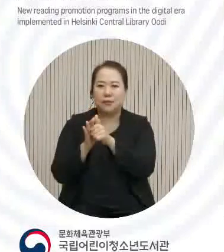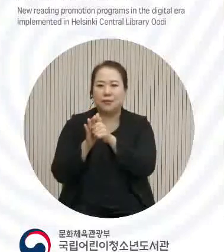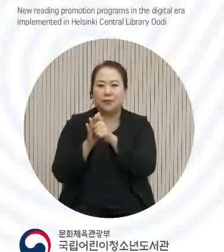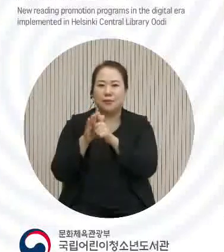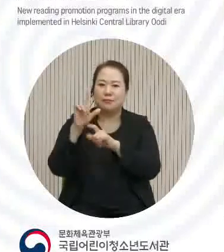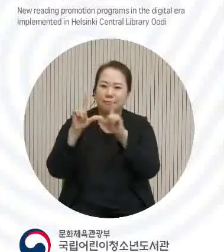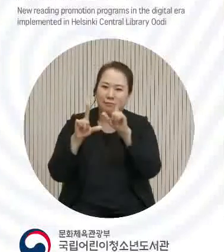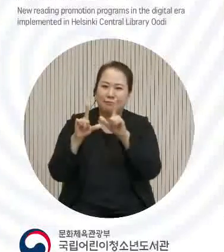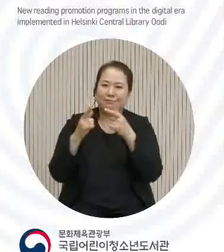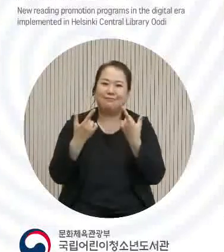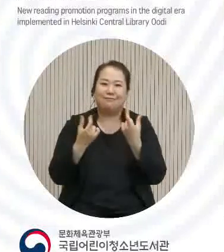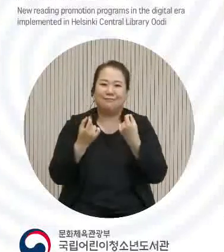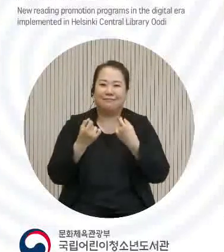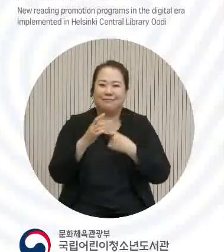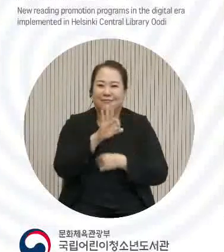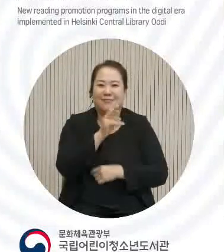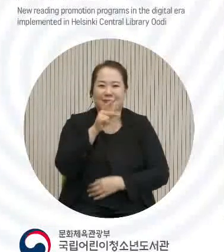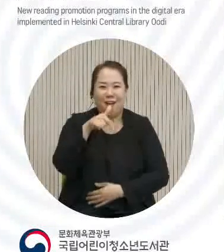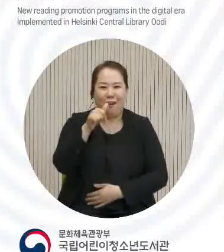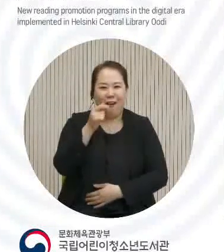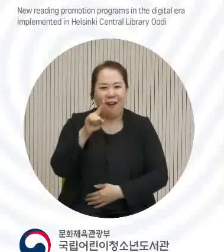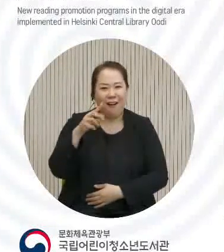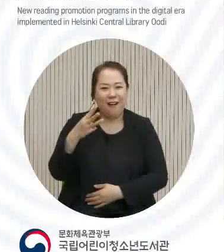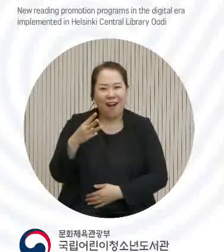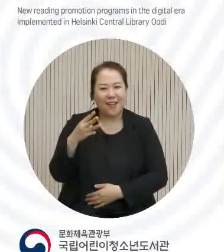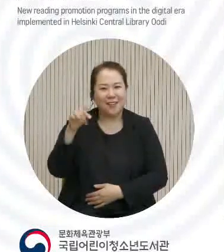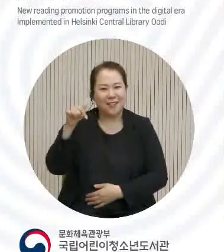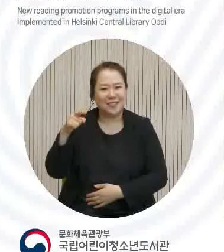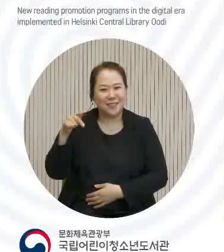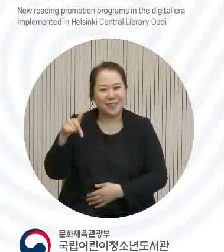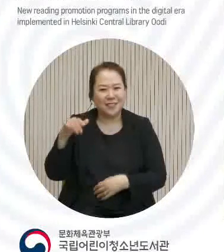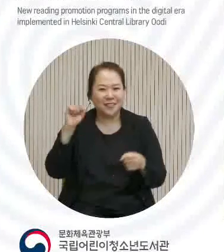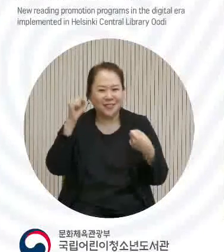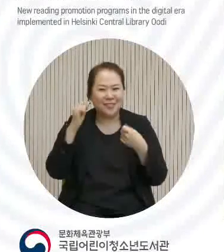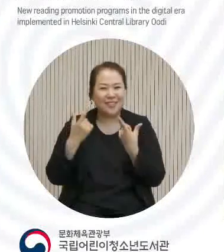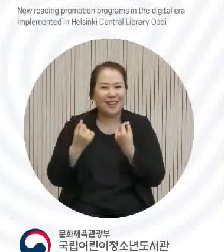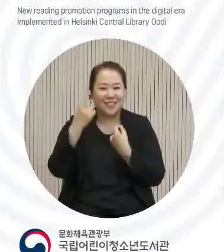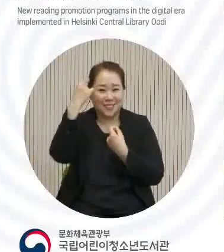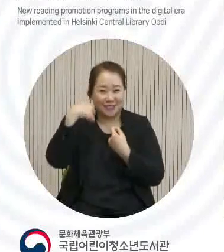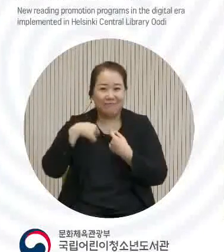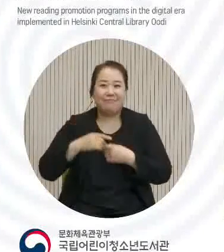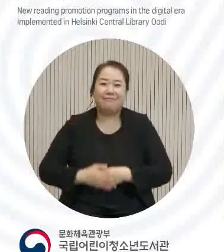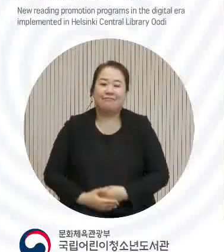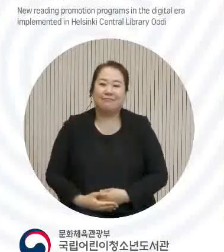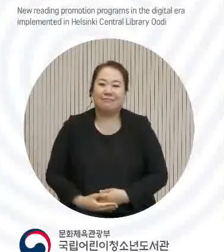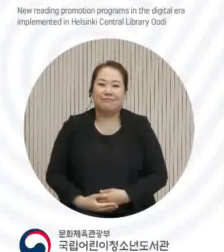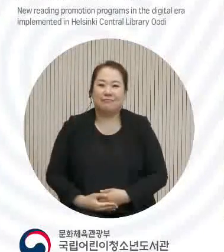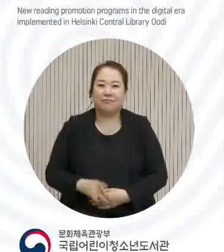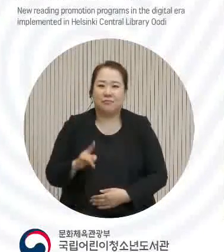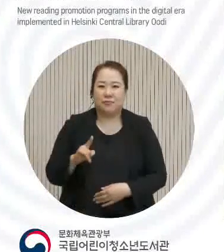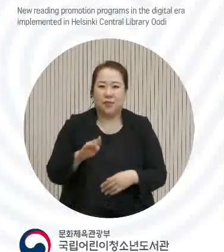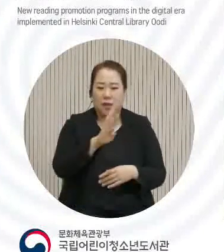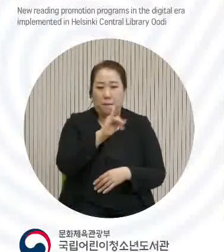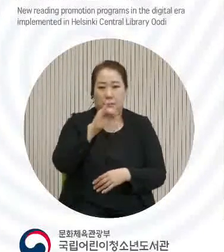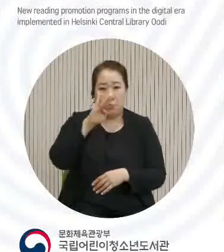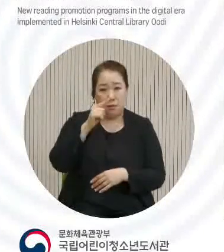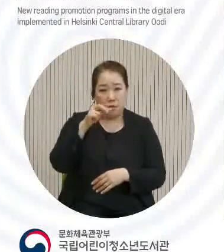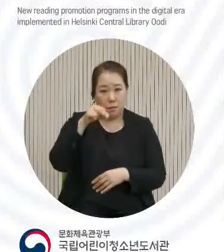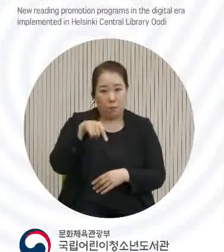By tapping the arrow buttons on top of the B-bot, kids can send them to the directions they